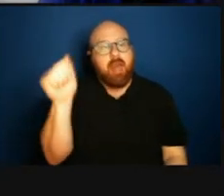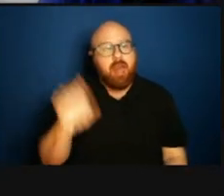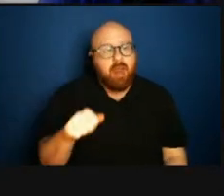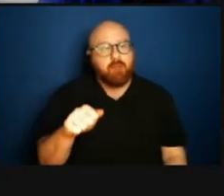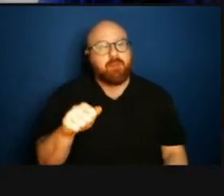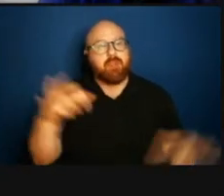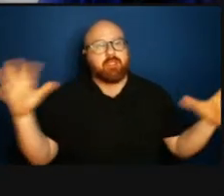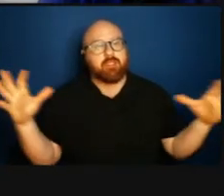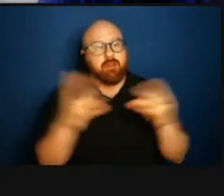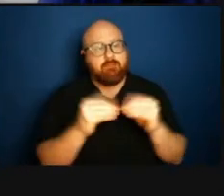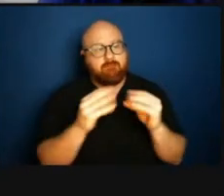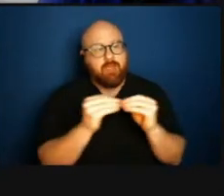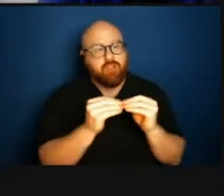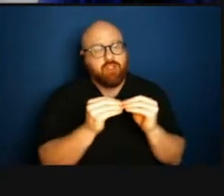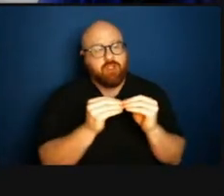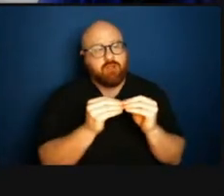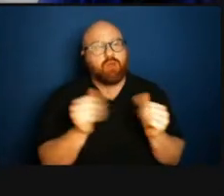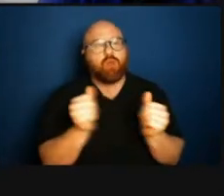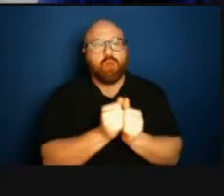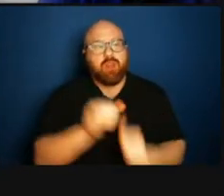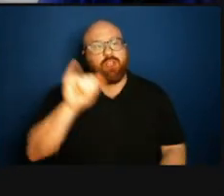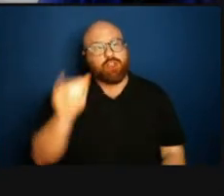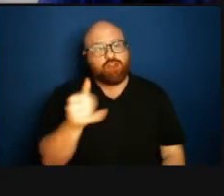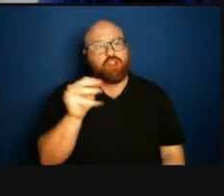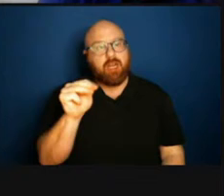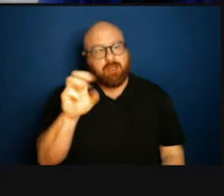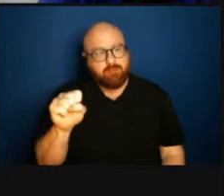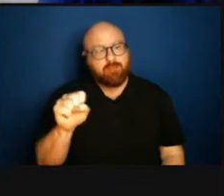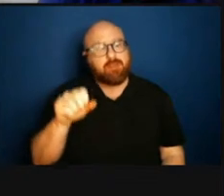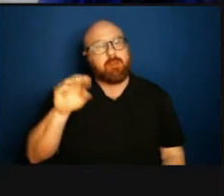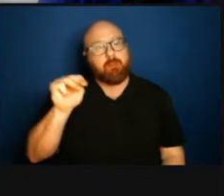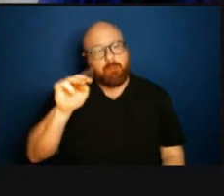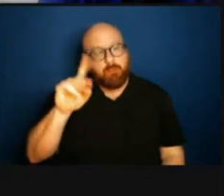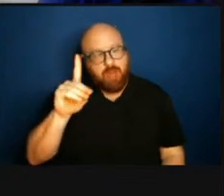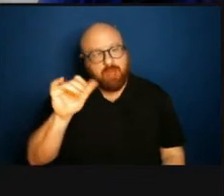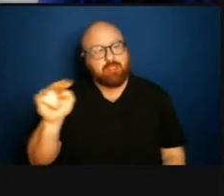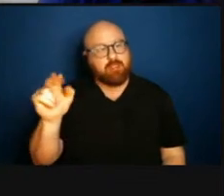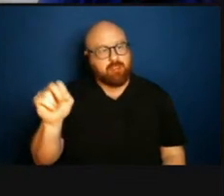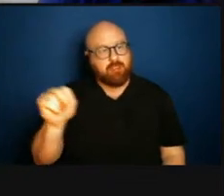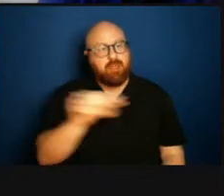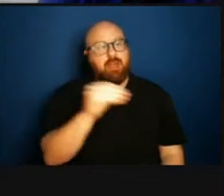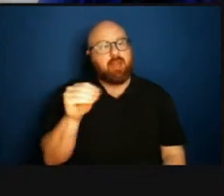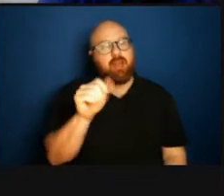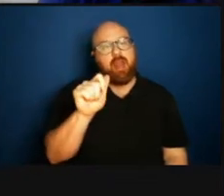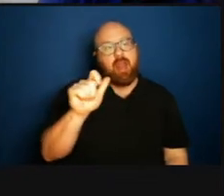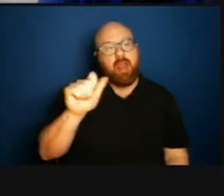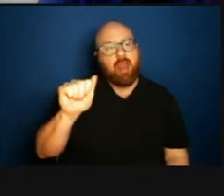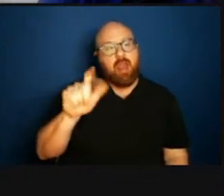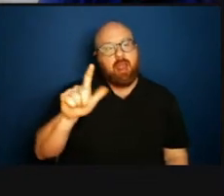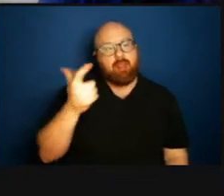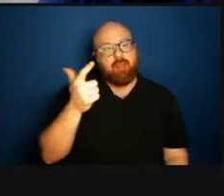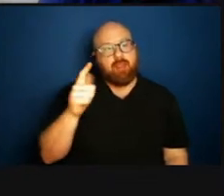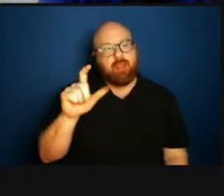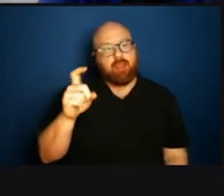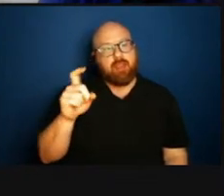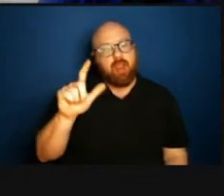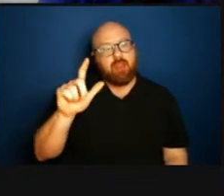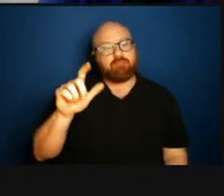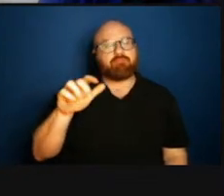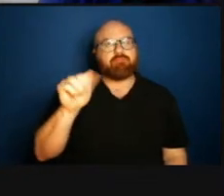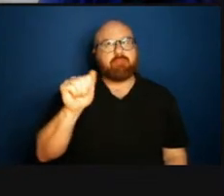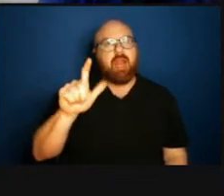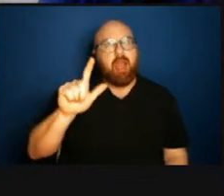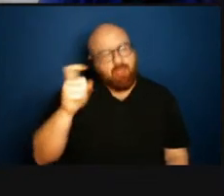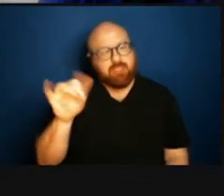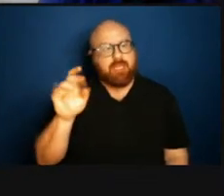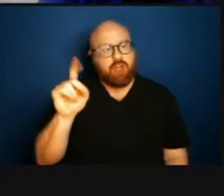James Madison. And that led to the Philadelphia Convention in 1787. Here we have the first